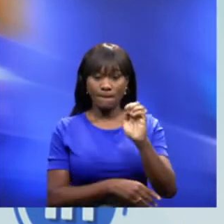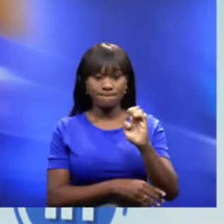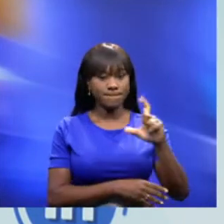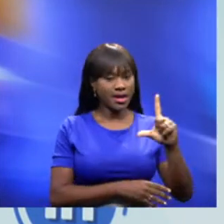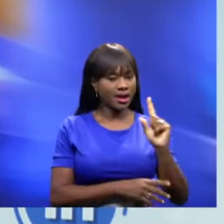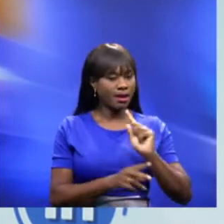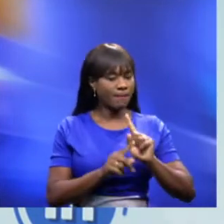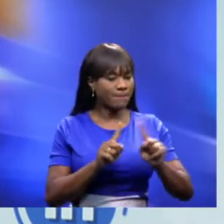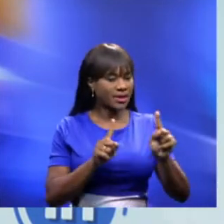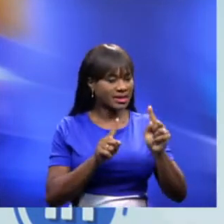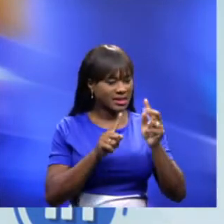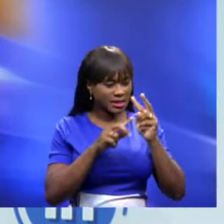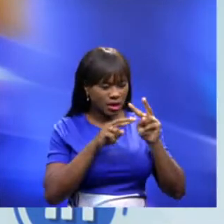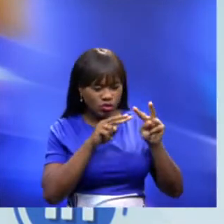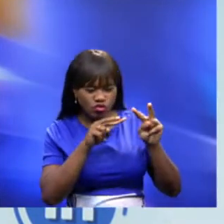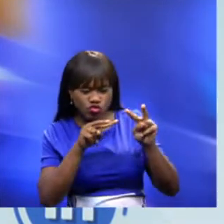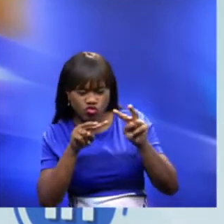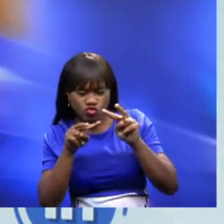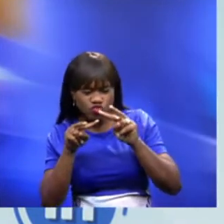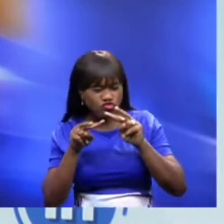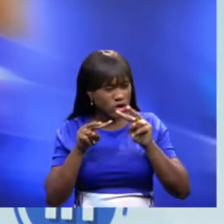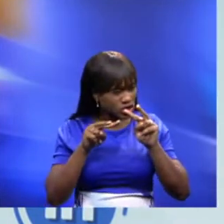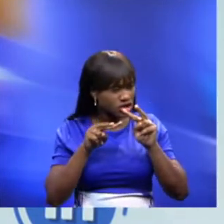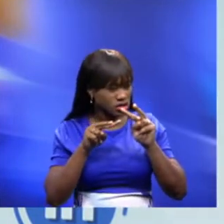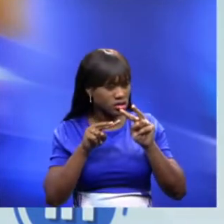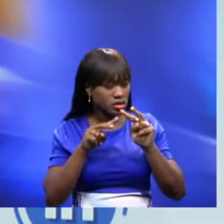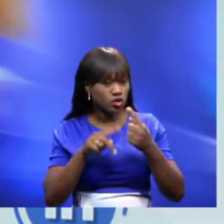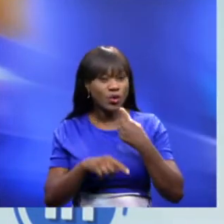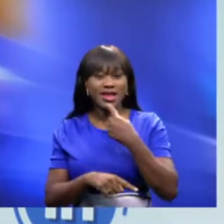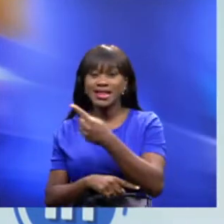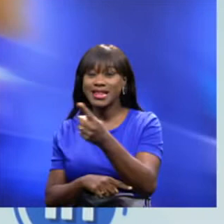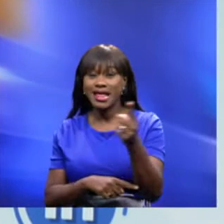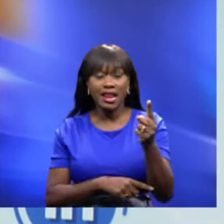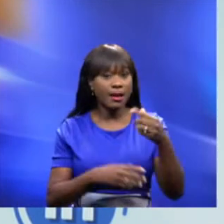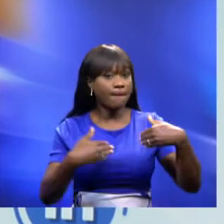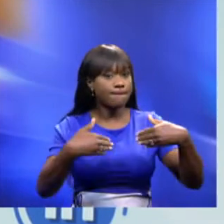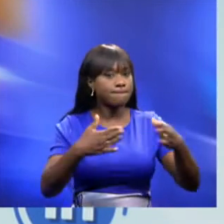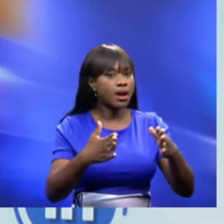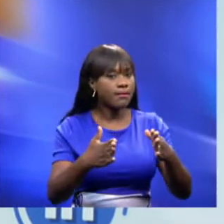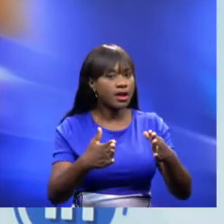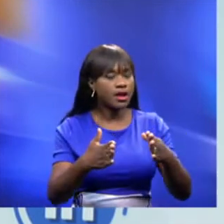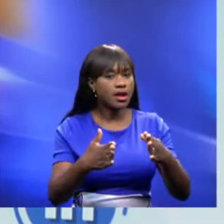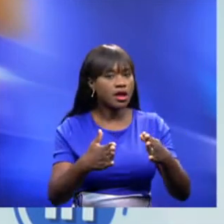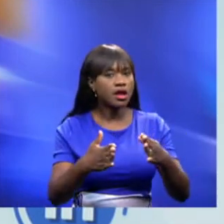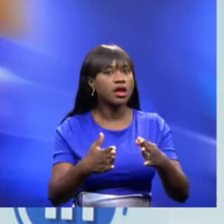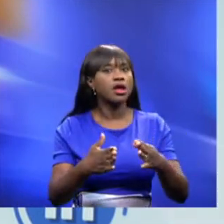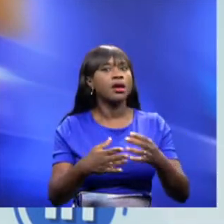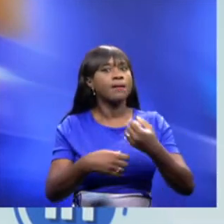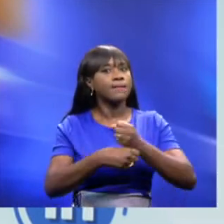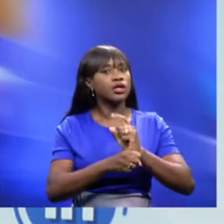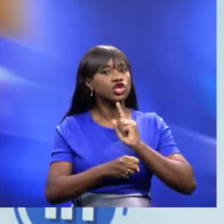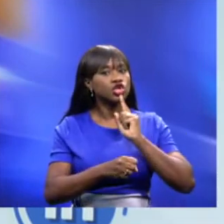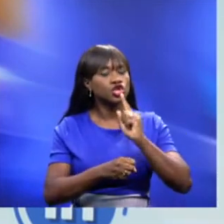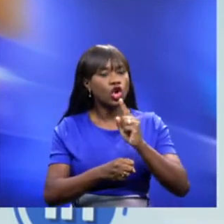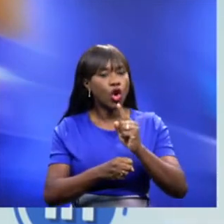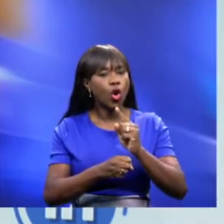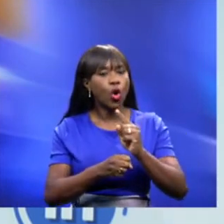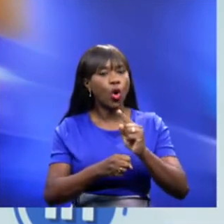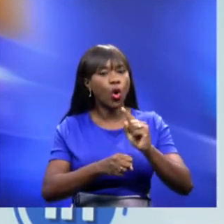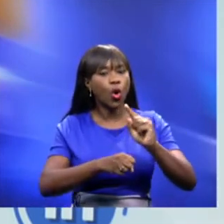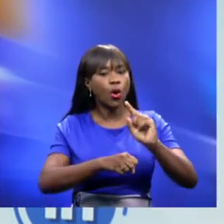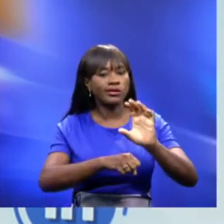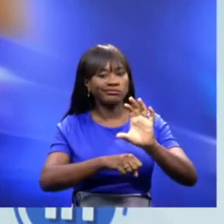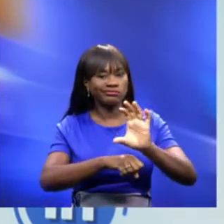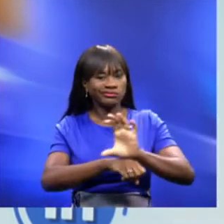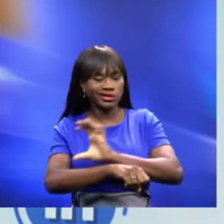but still he's operating, and we are saying to the public, hey, do your cybersecurity policy at your